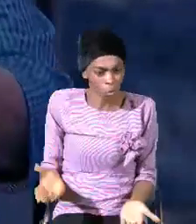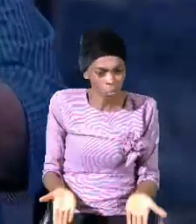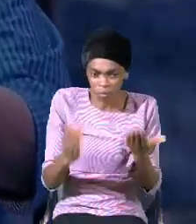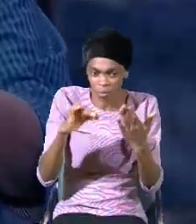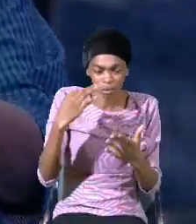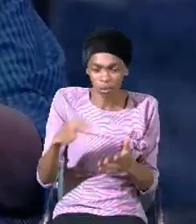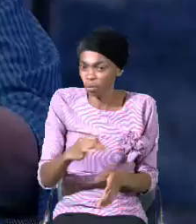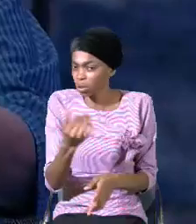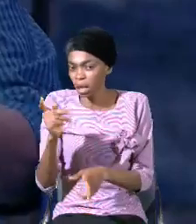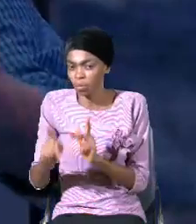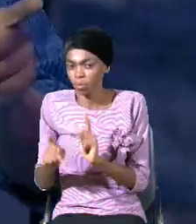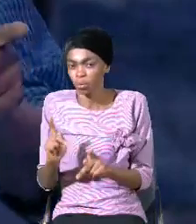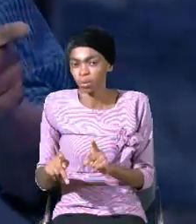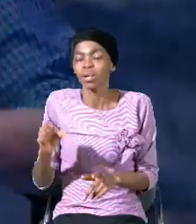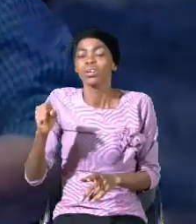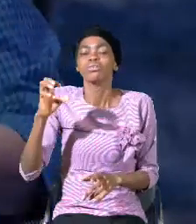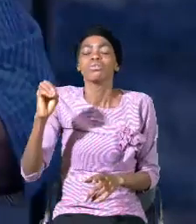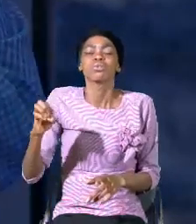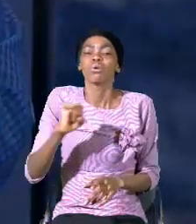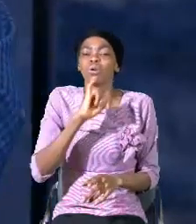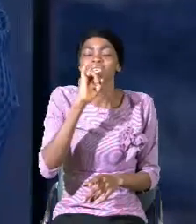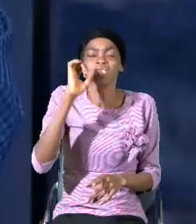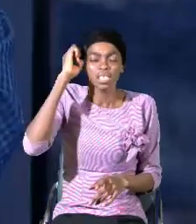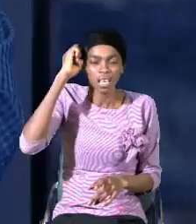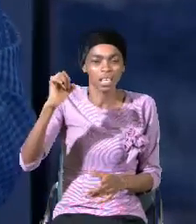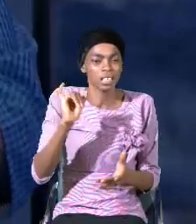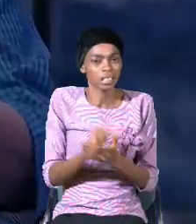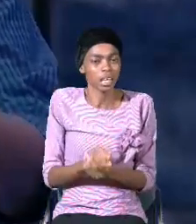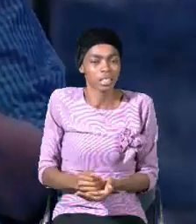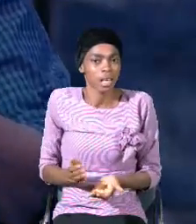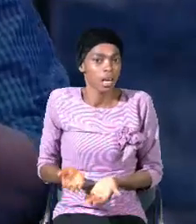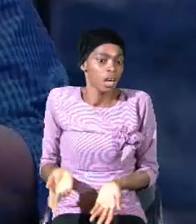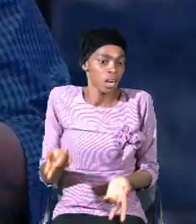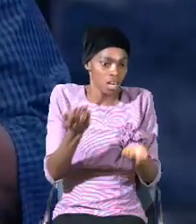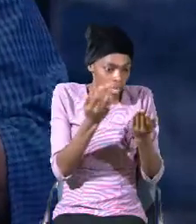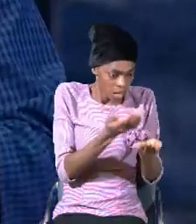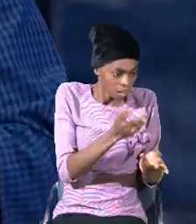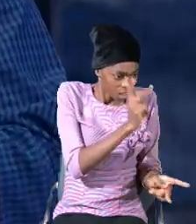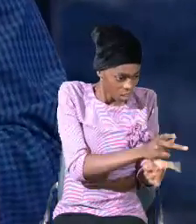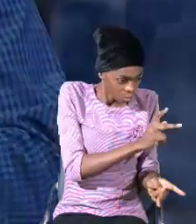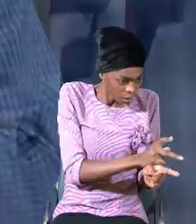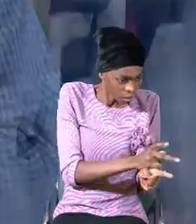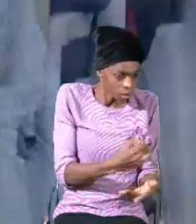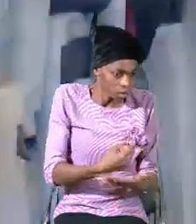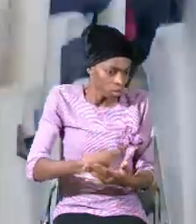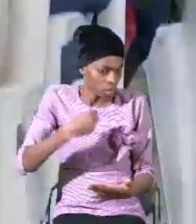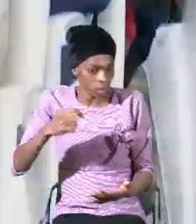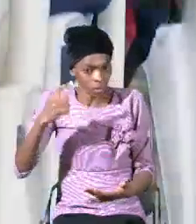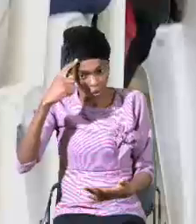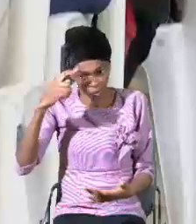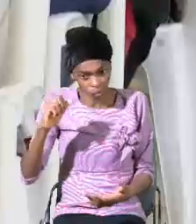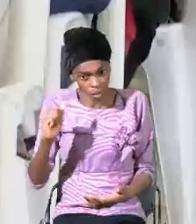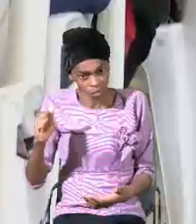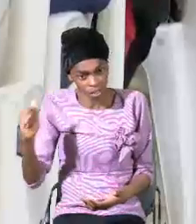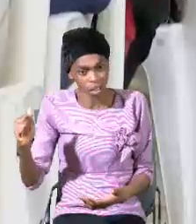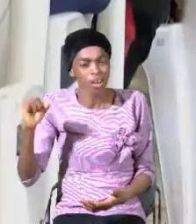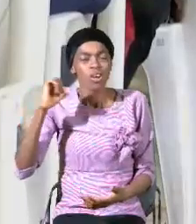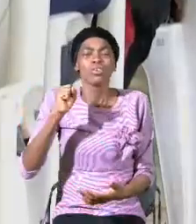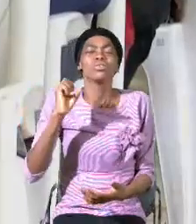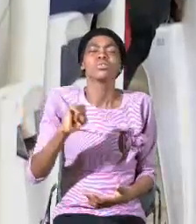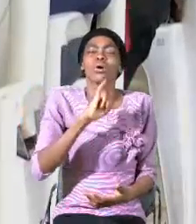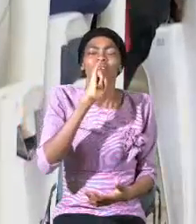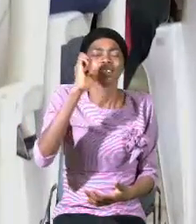So is he, so is she, that layeth up treasure for himself. So is he that